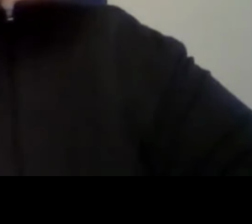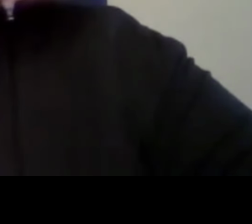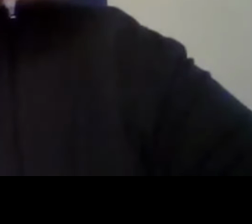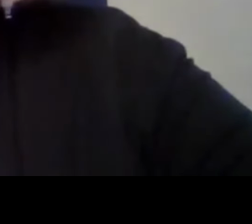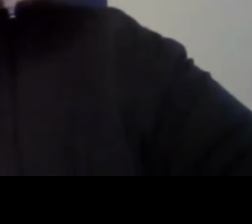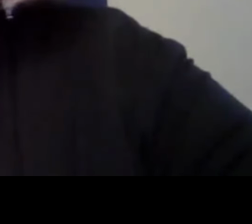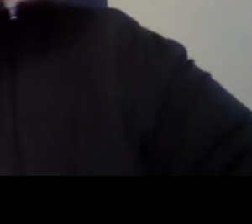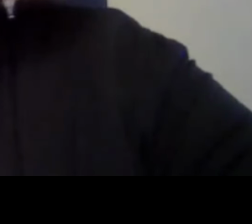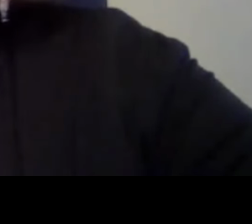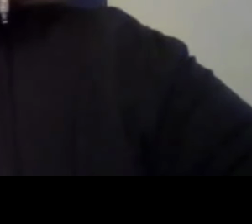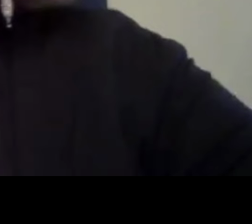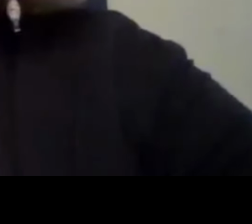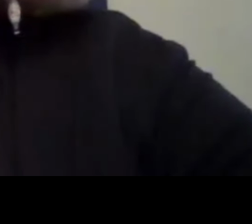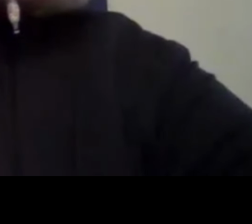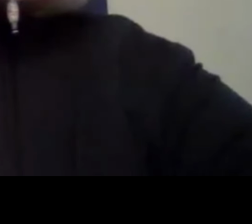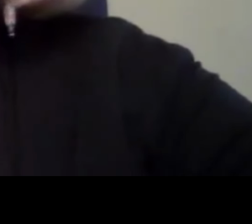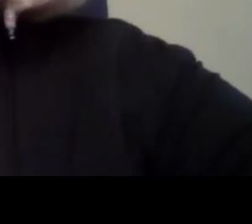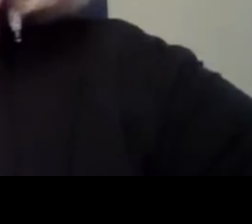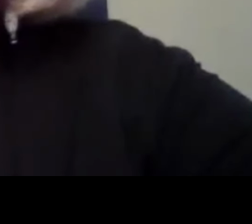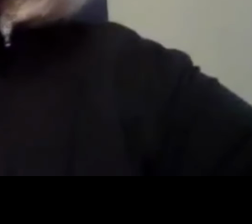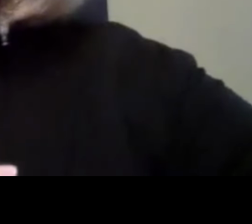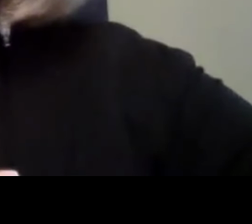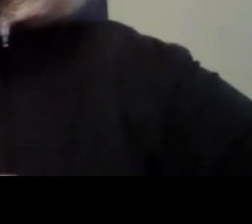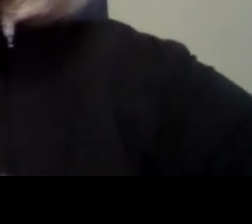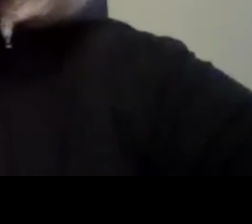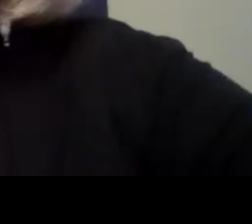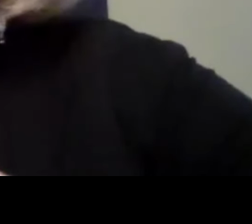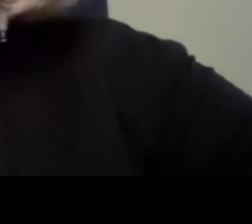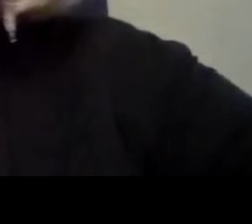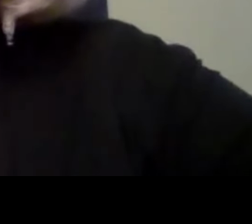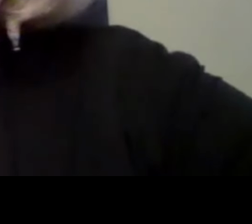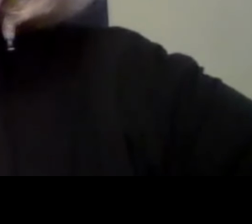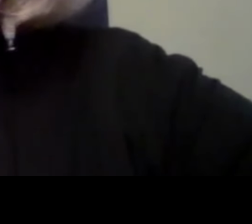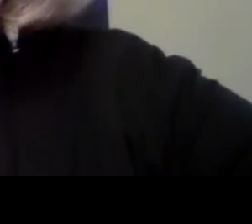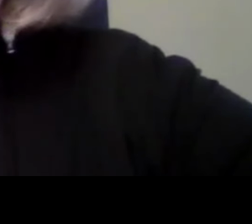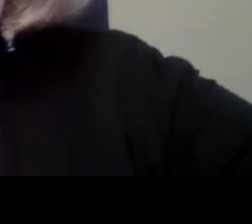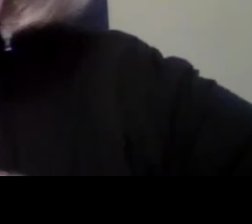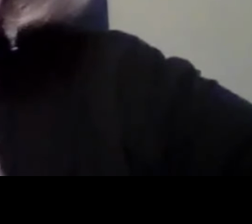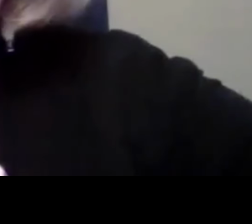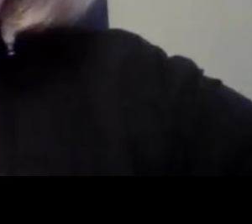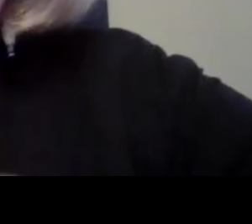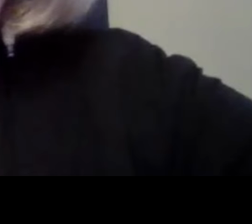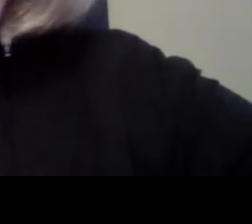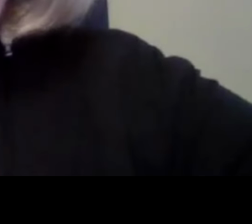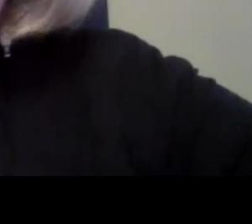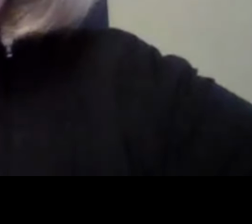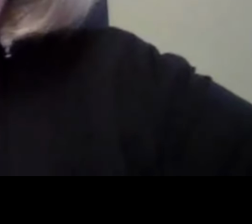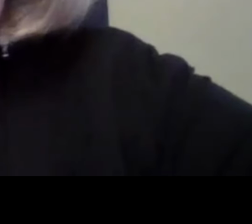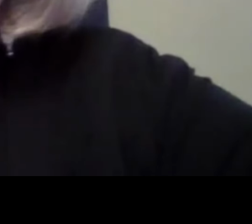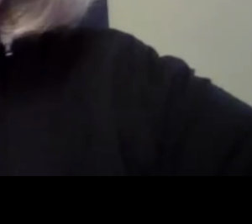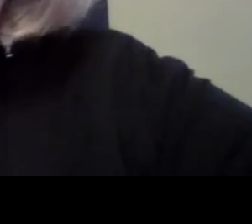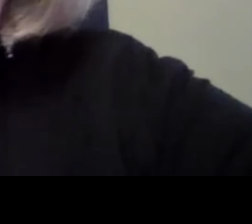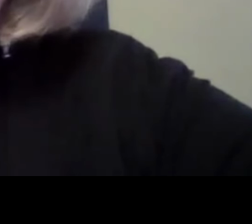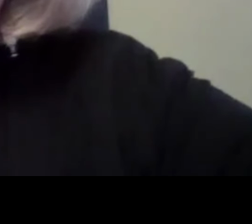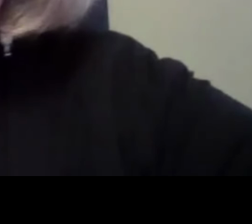and hard of hearing services and in forensic work. The department has been working very closely with the Administrative Office